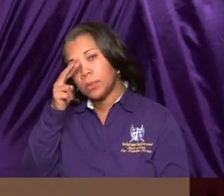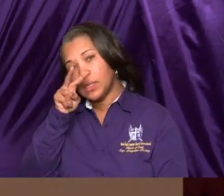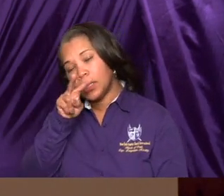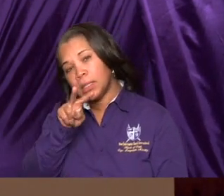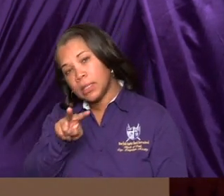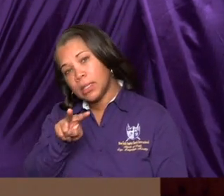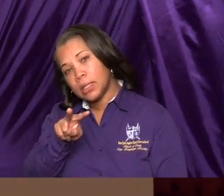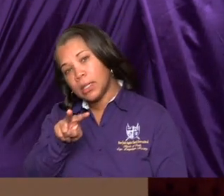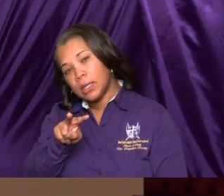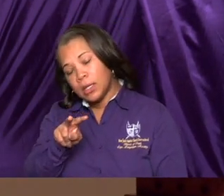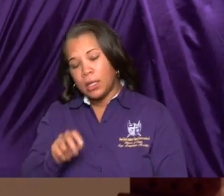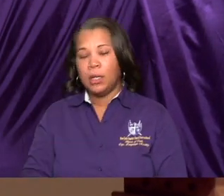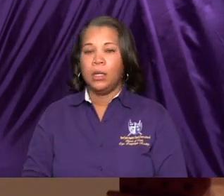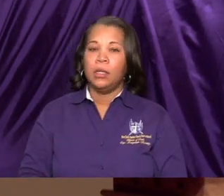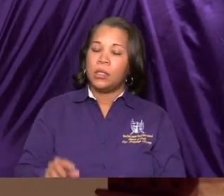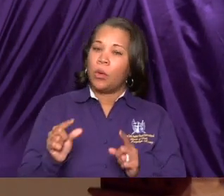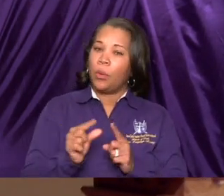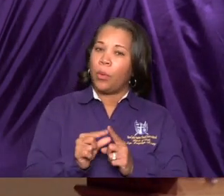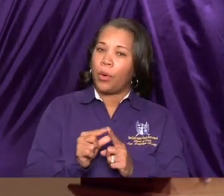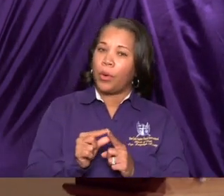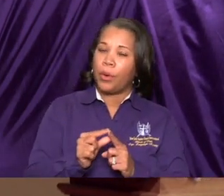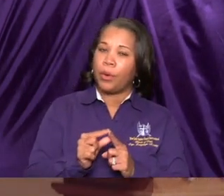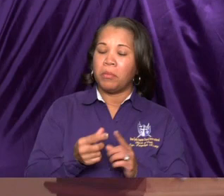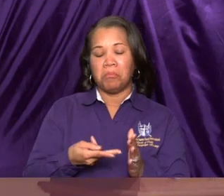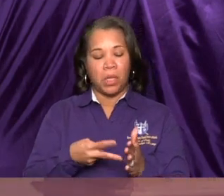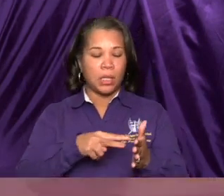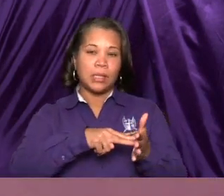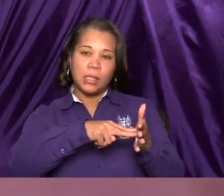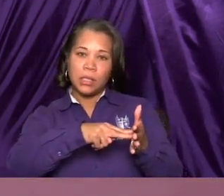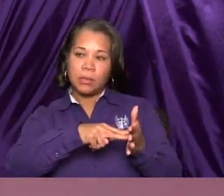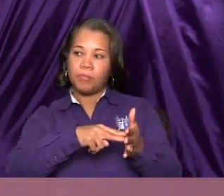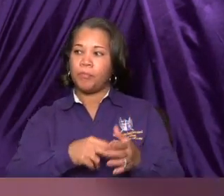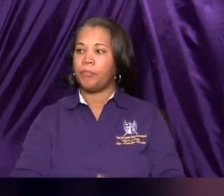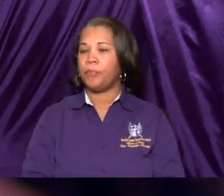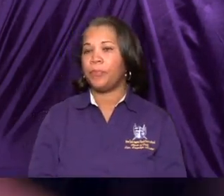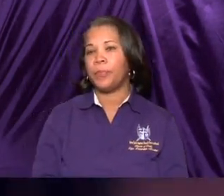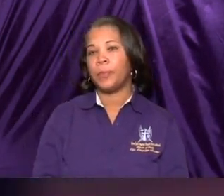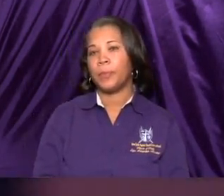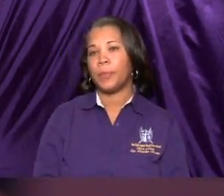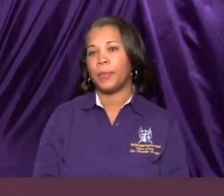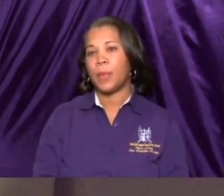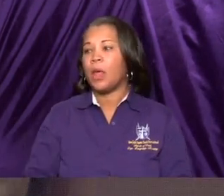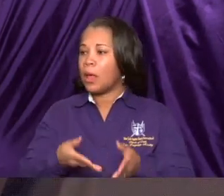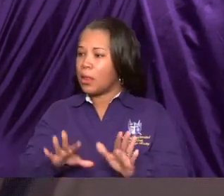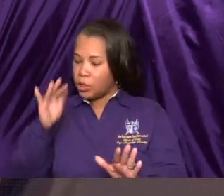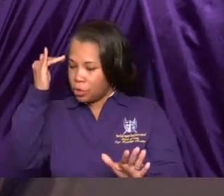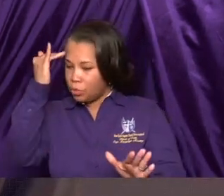is a phrase that we use in psychology often, because it lets you